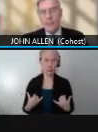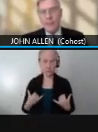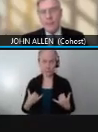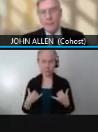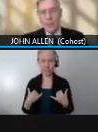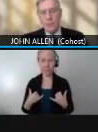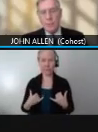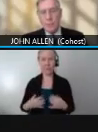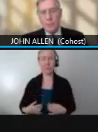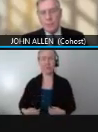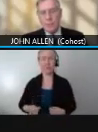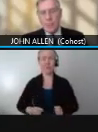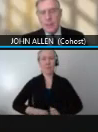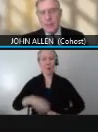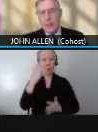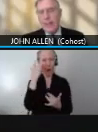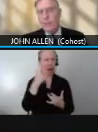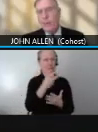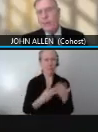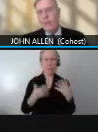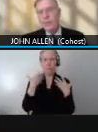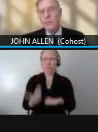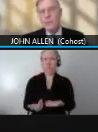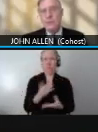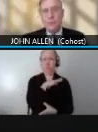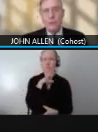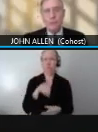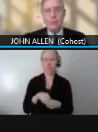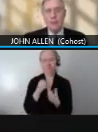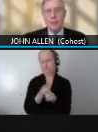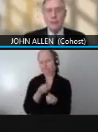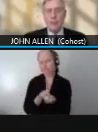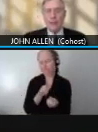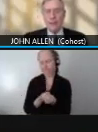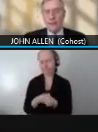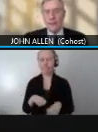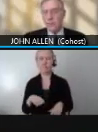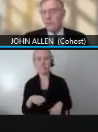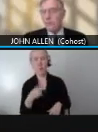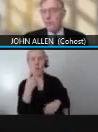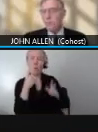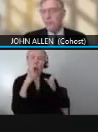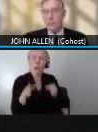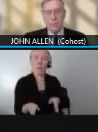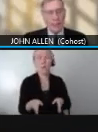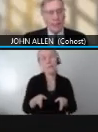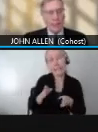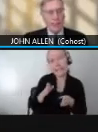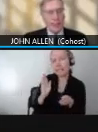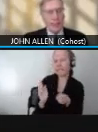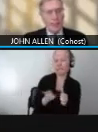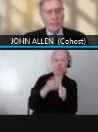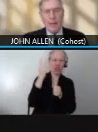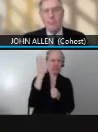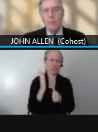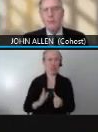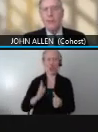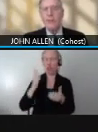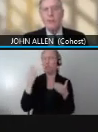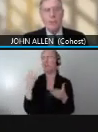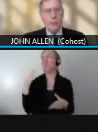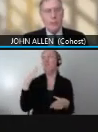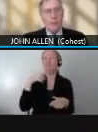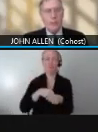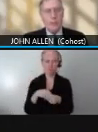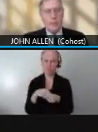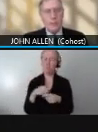been making those contributions. And one of those who's contributed significantly is our first speaker. So it's my